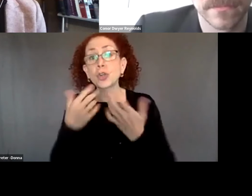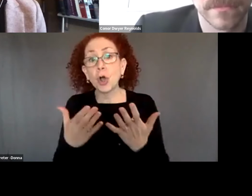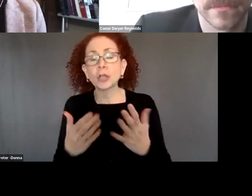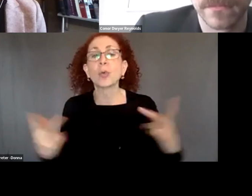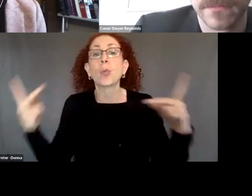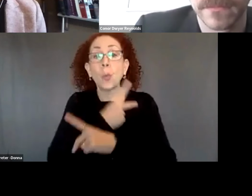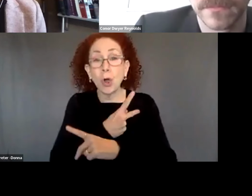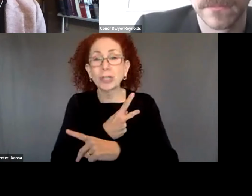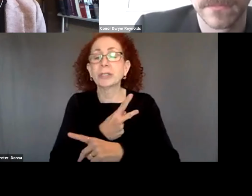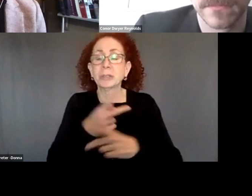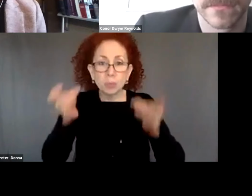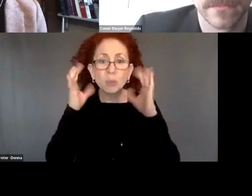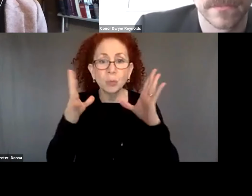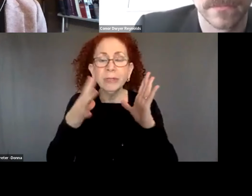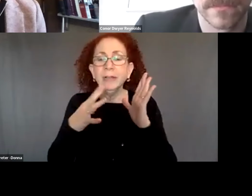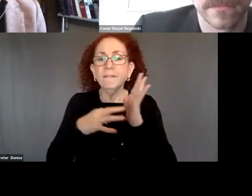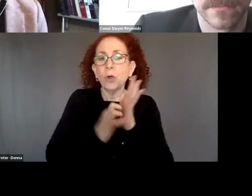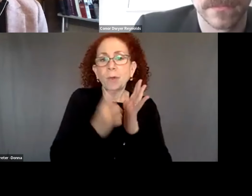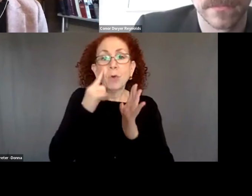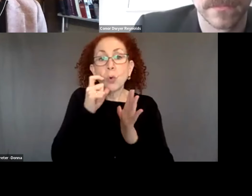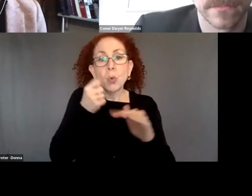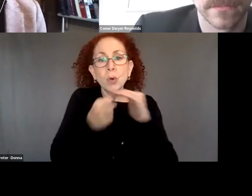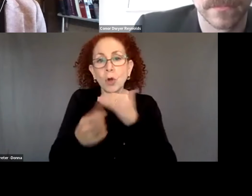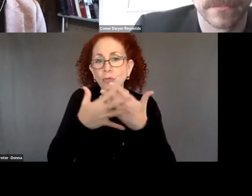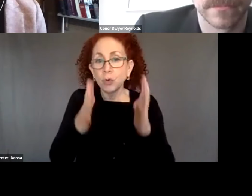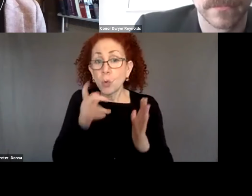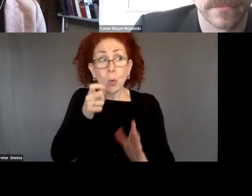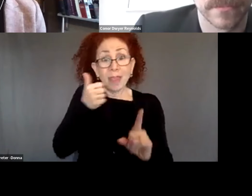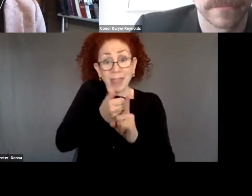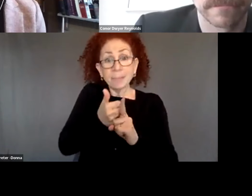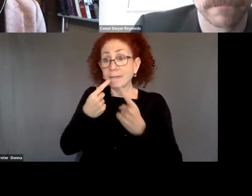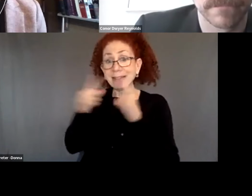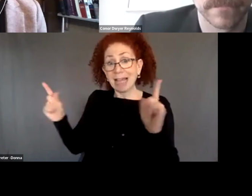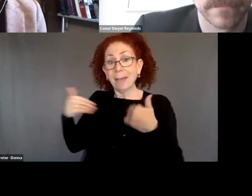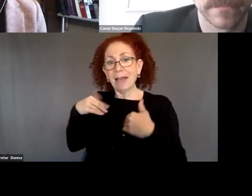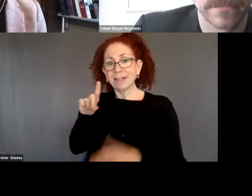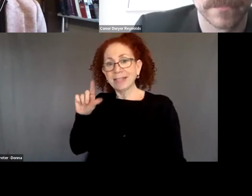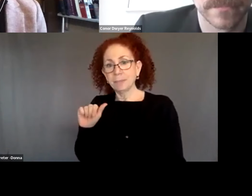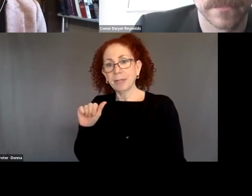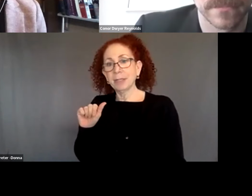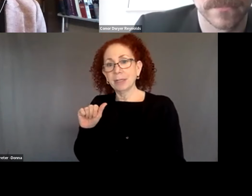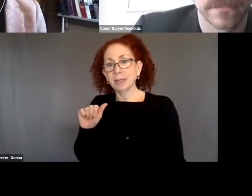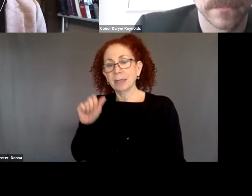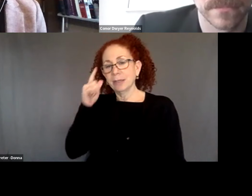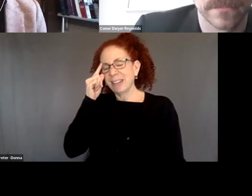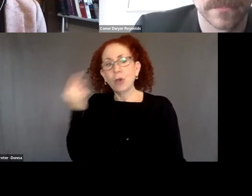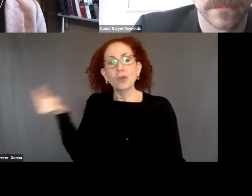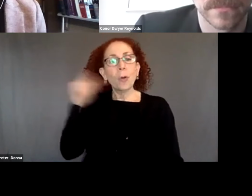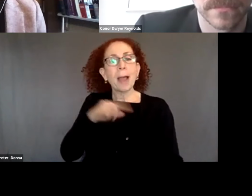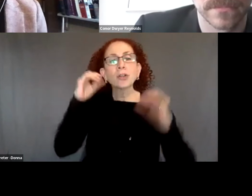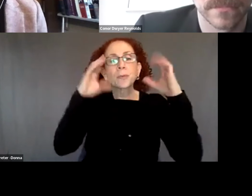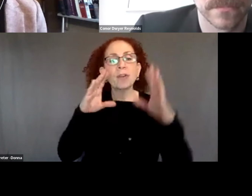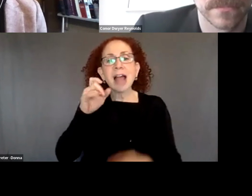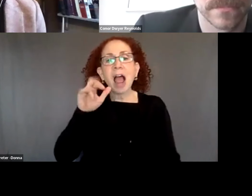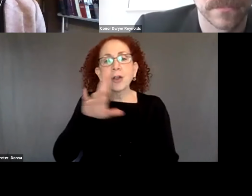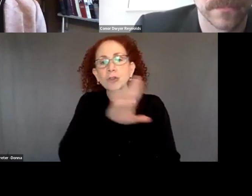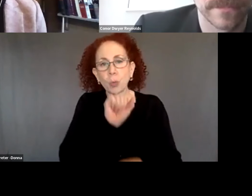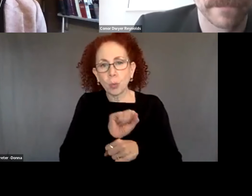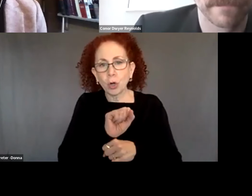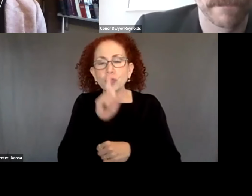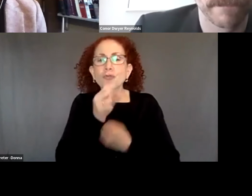vulnerabilities for incarcerated people who claim disabilities, to again refer back to Professor Eyer's work,